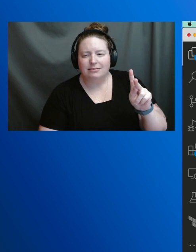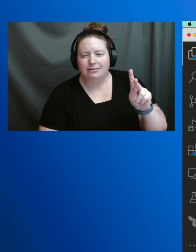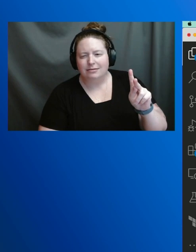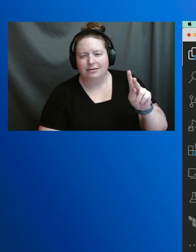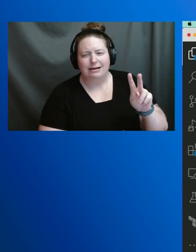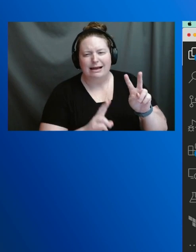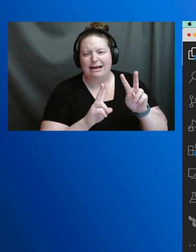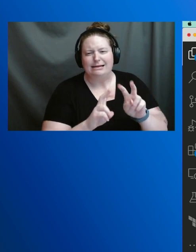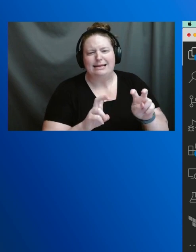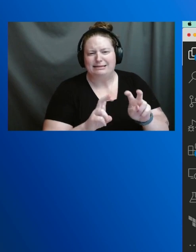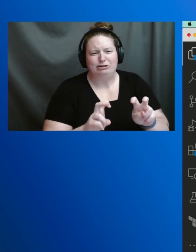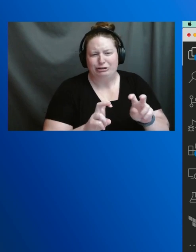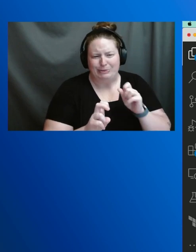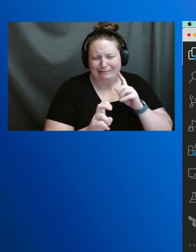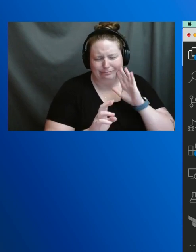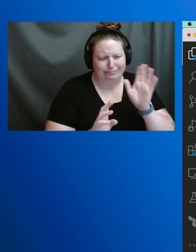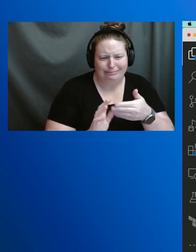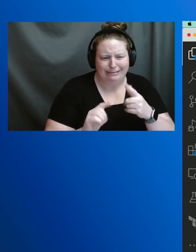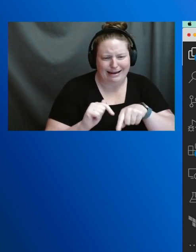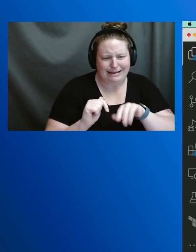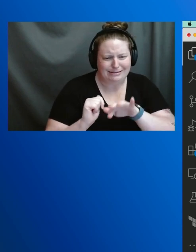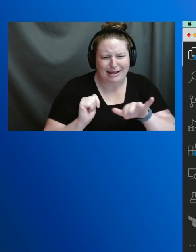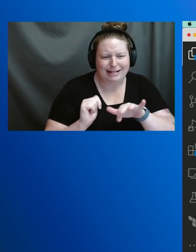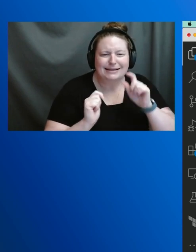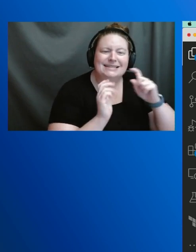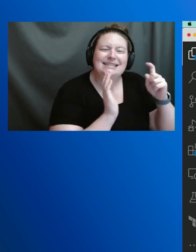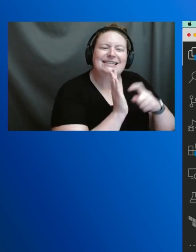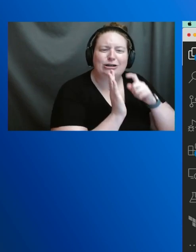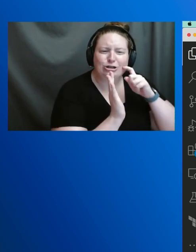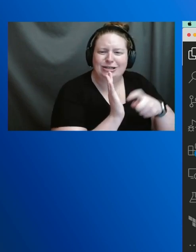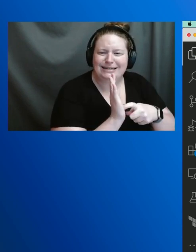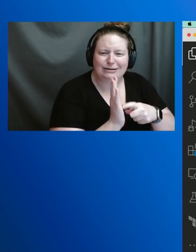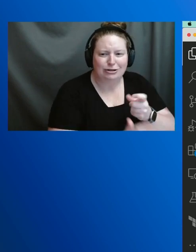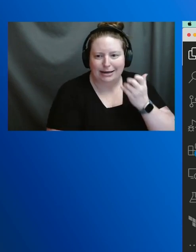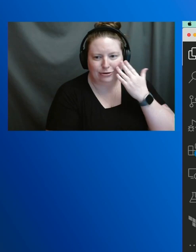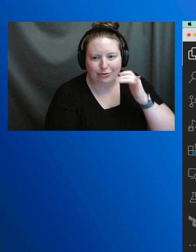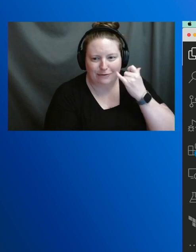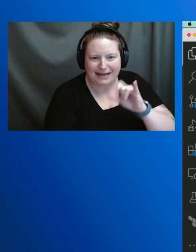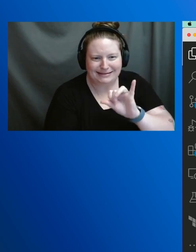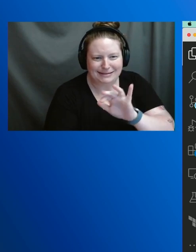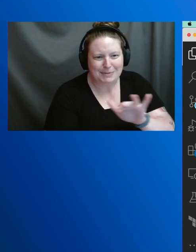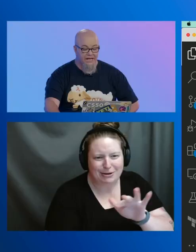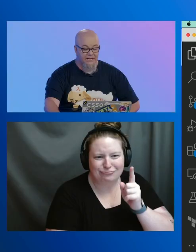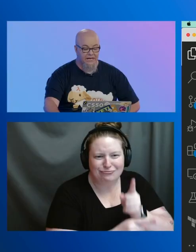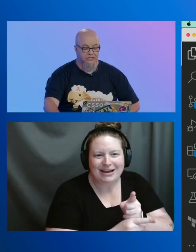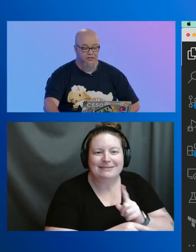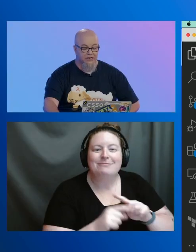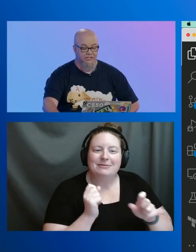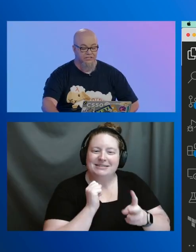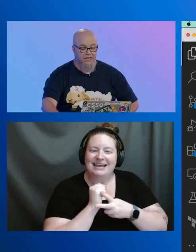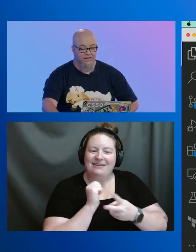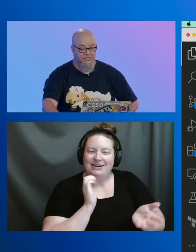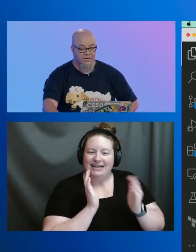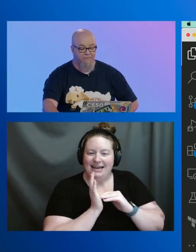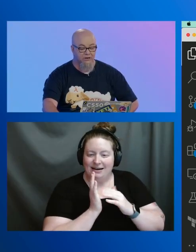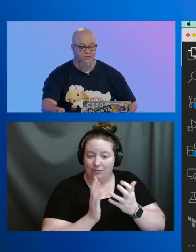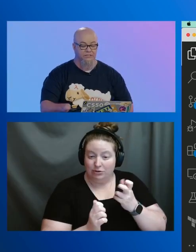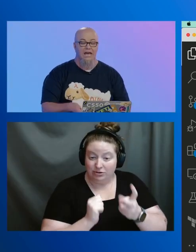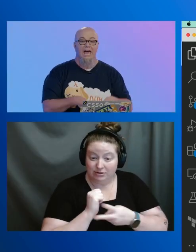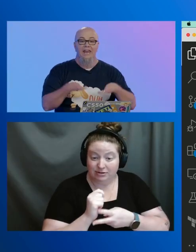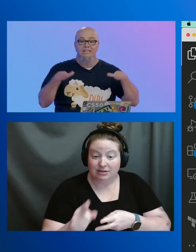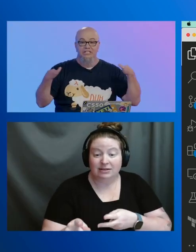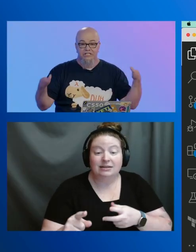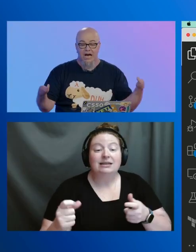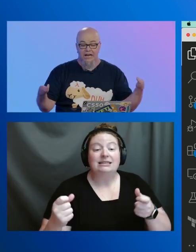say detector. You stay away from the words you can't spell. I don't even know if that's spelled right. So let's save that again. But I want you to see that again. So there's the syncing step